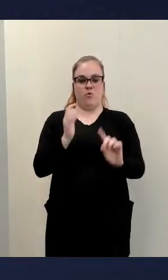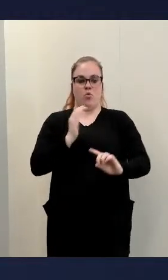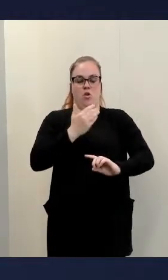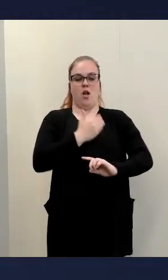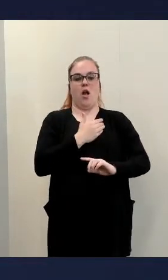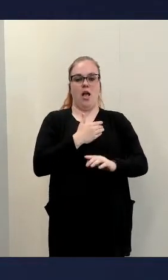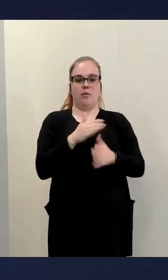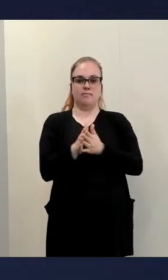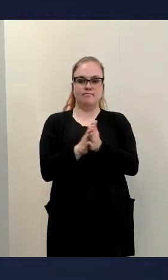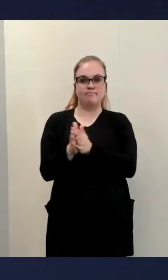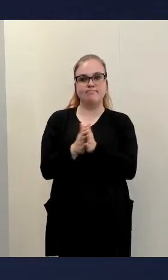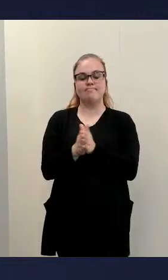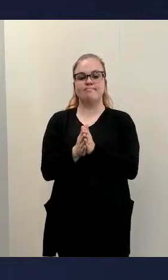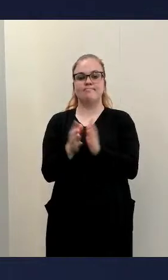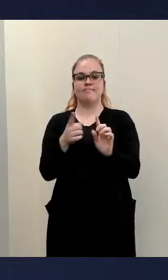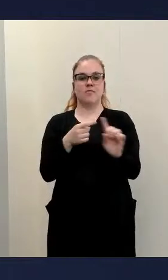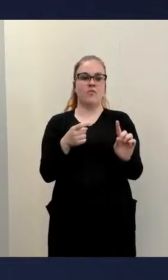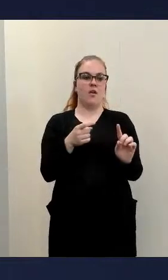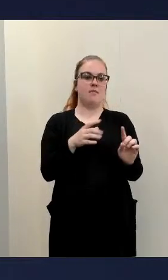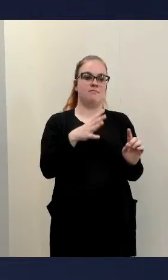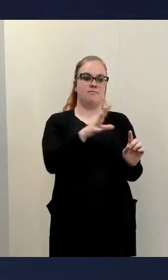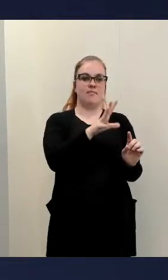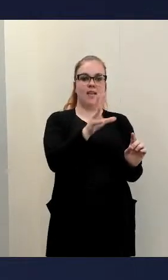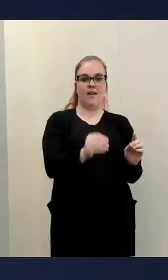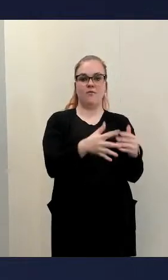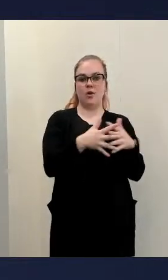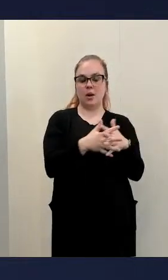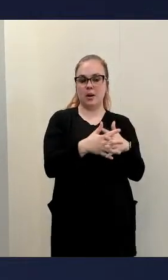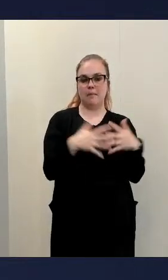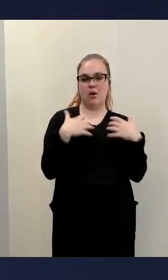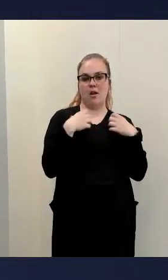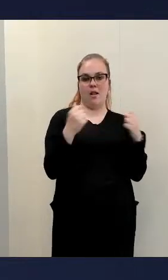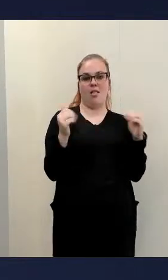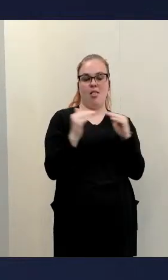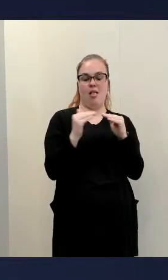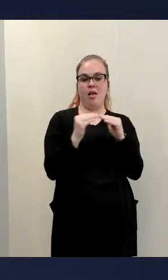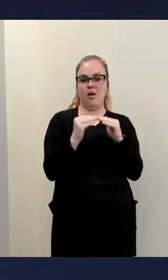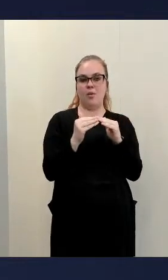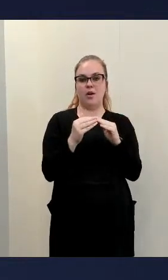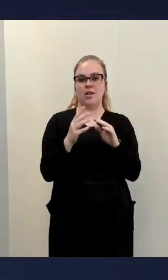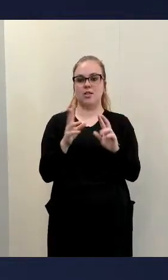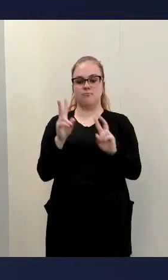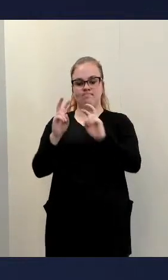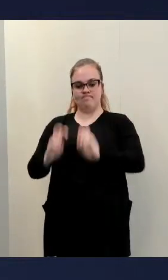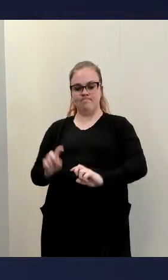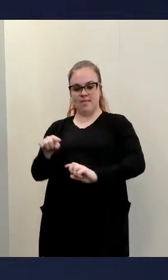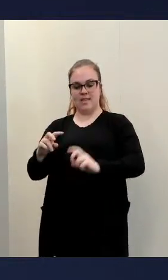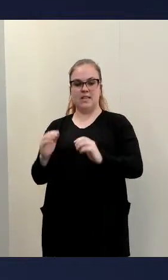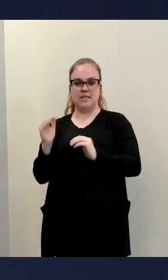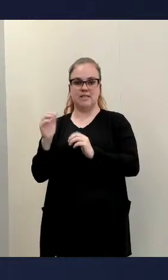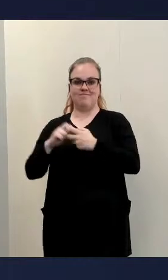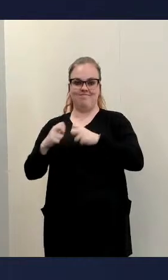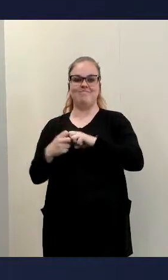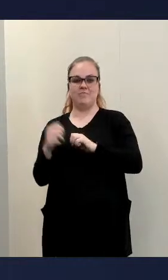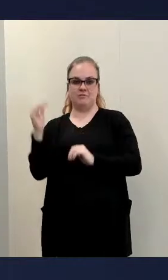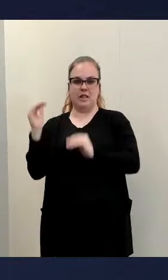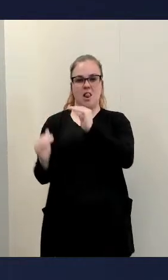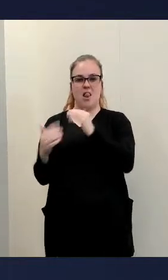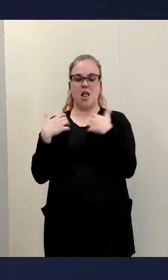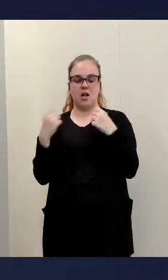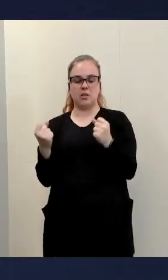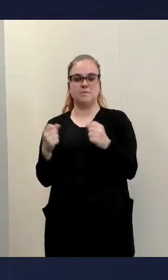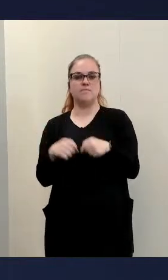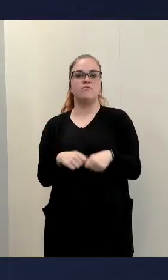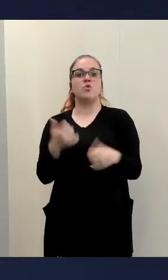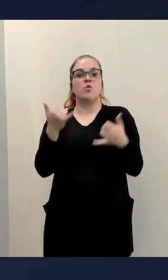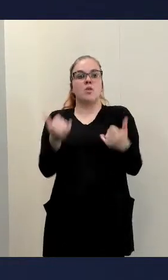Center for Health Equity and the African American Health Equity Task Force to look and address these issues of health disparities. So now